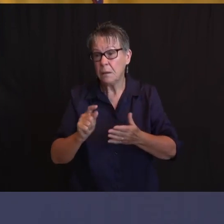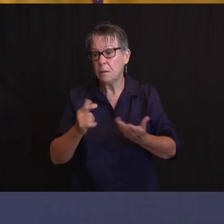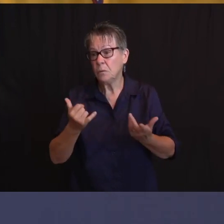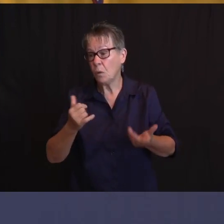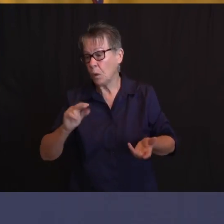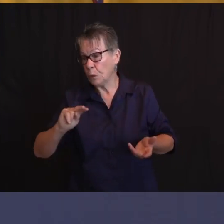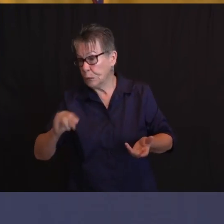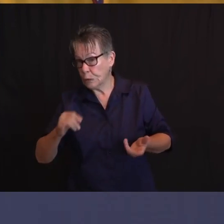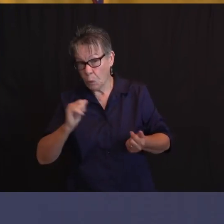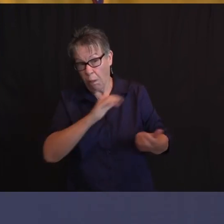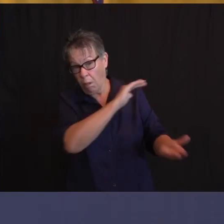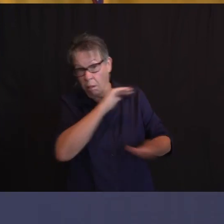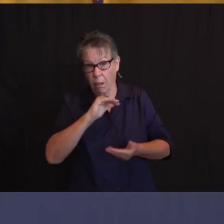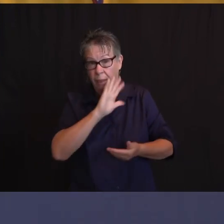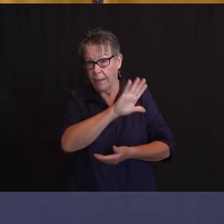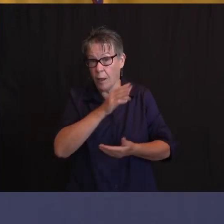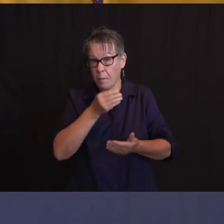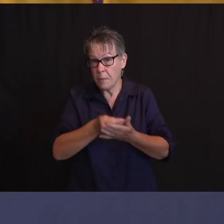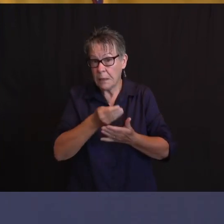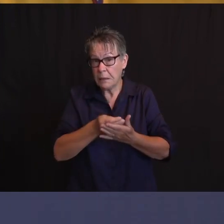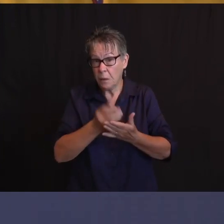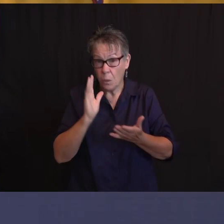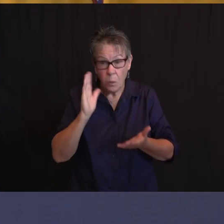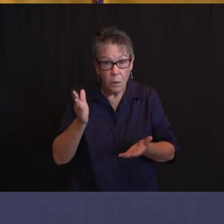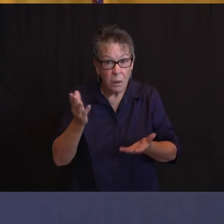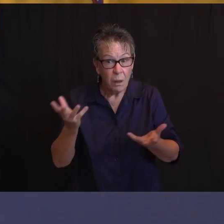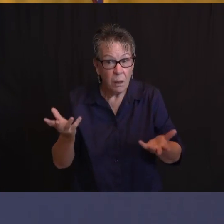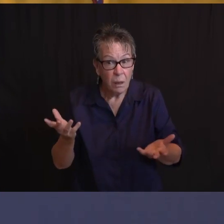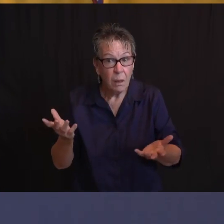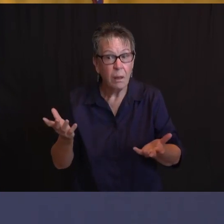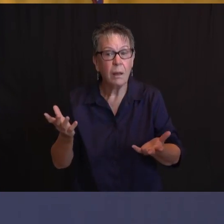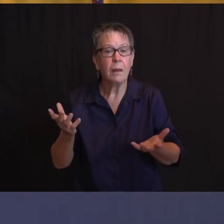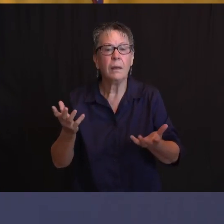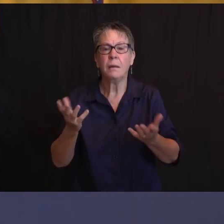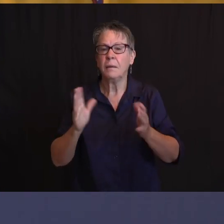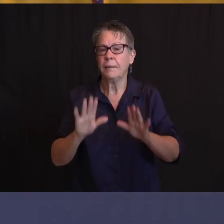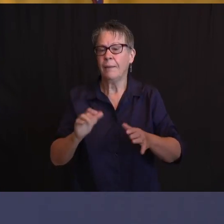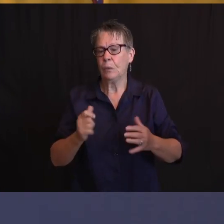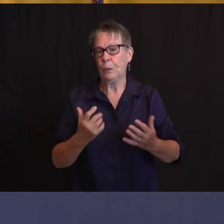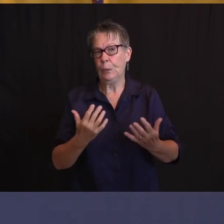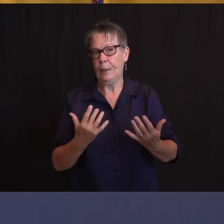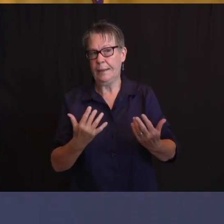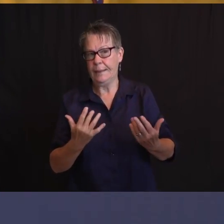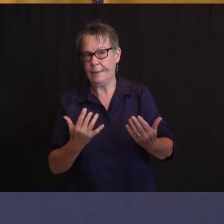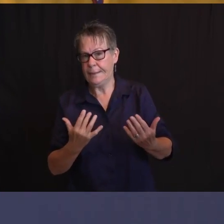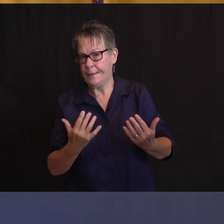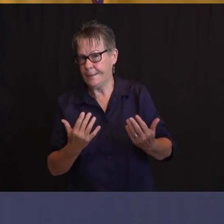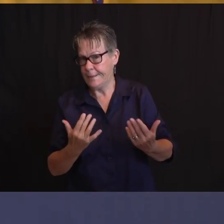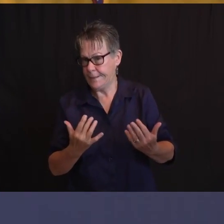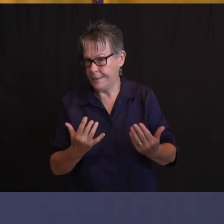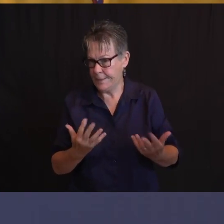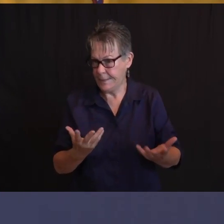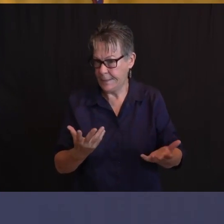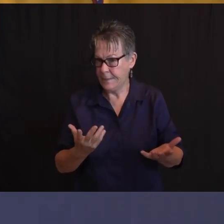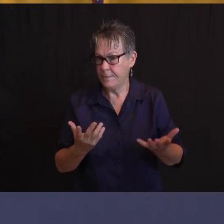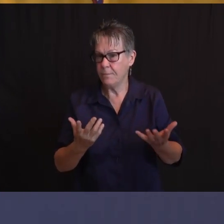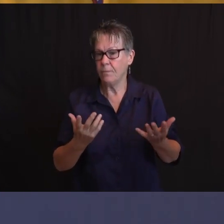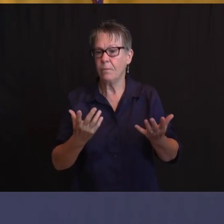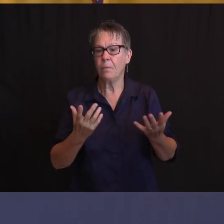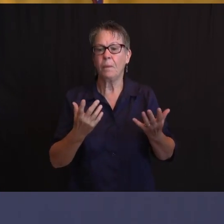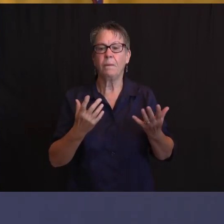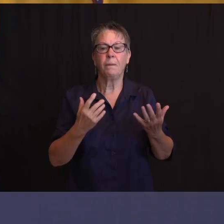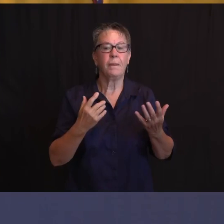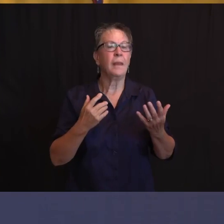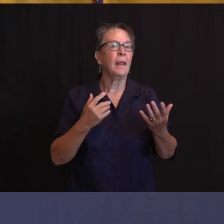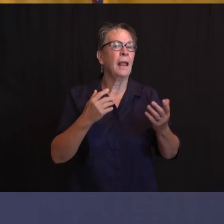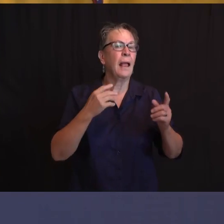one of the many states that haven't implemented it yet. I think there's only 5 or 6 that have, to the best of my knowledge, right? And the rest of us are trying to figure out exactly what